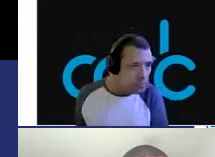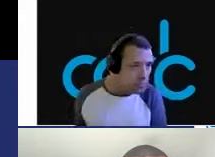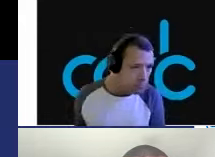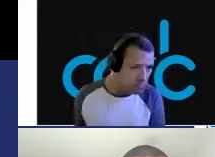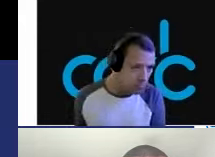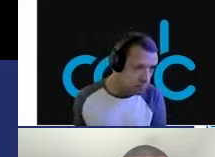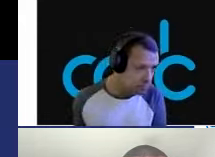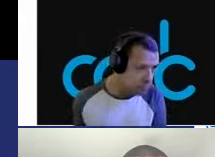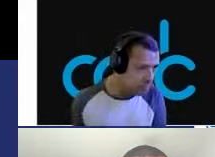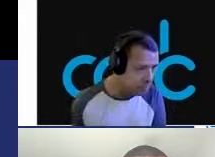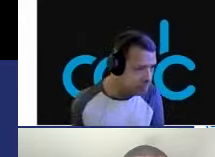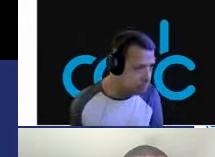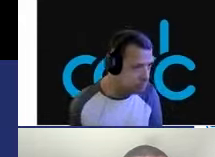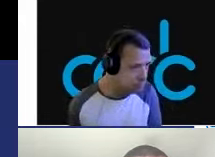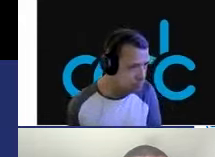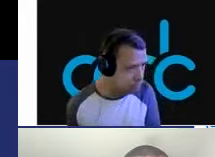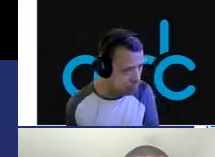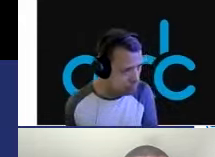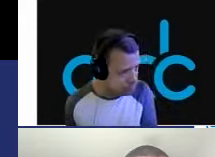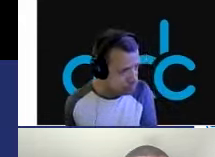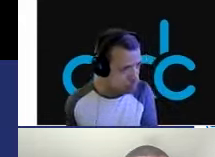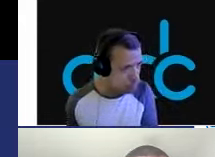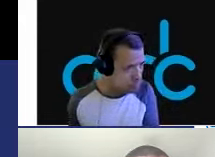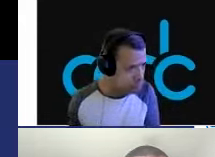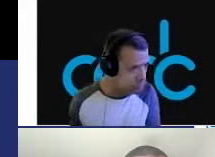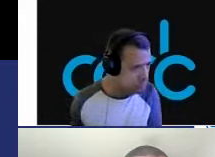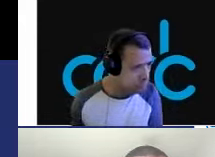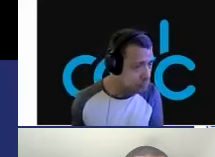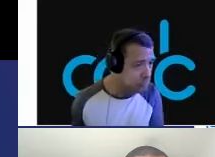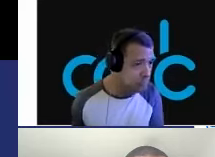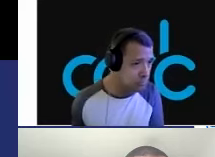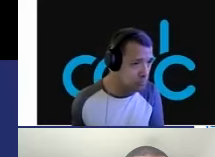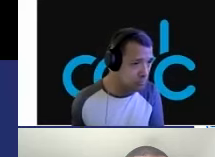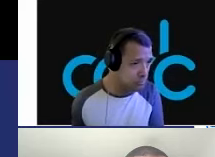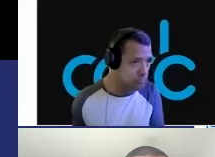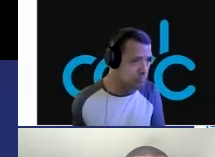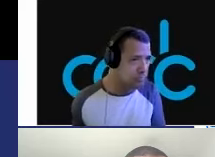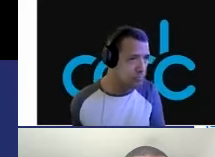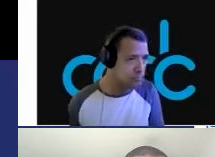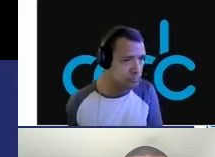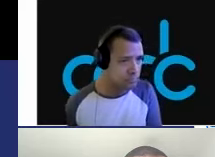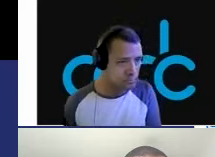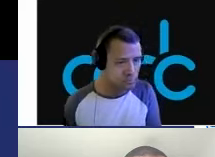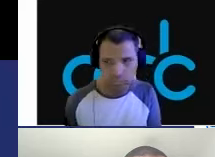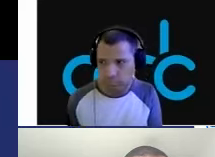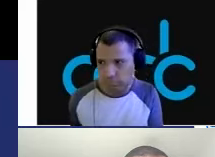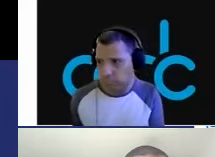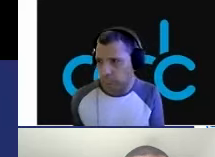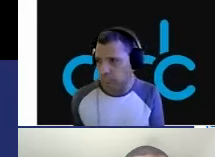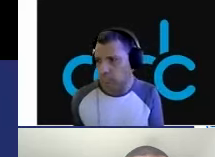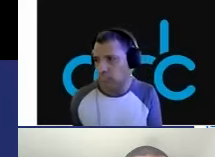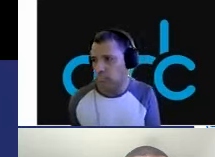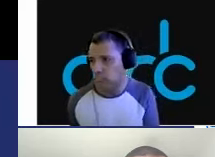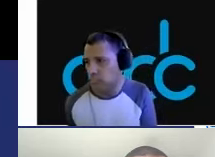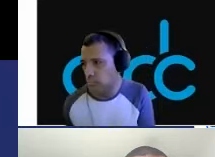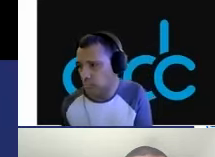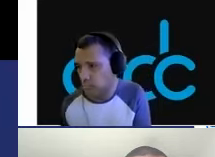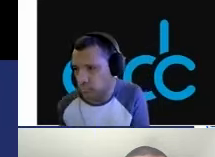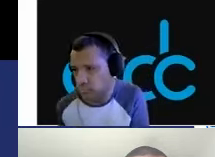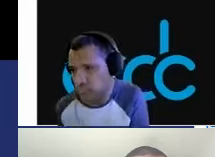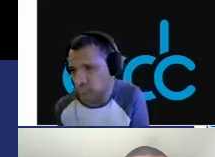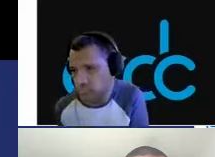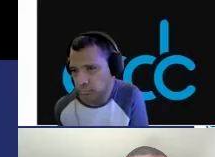that they are providing the most affirming and positive care. Part of this is also identifying which facilities